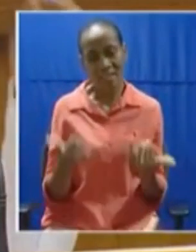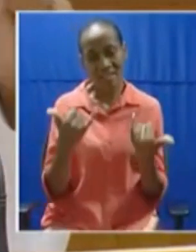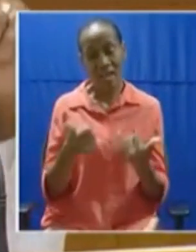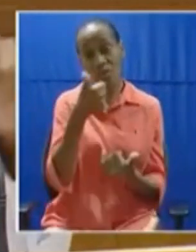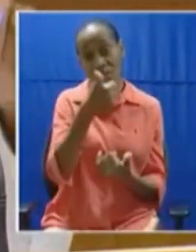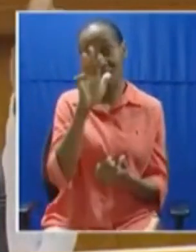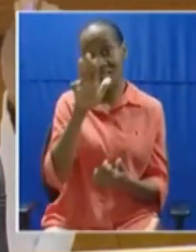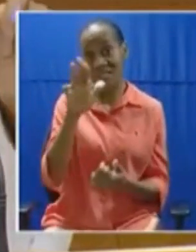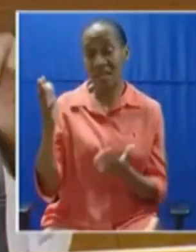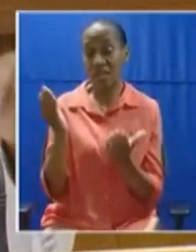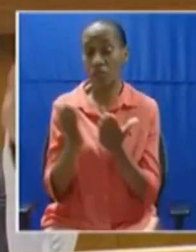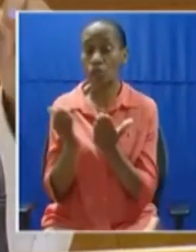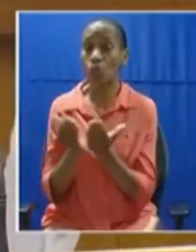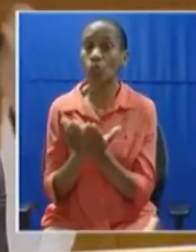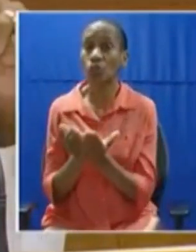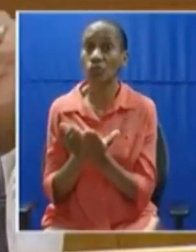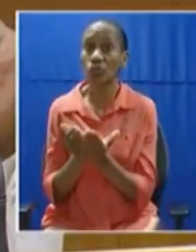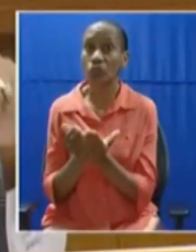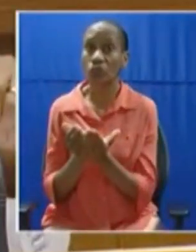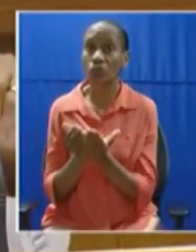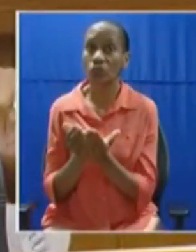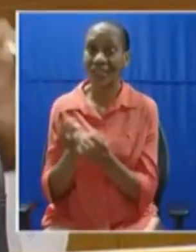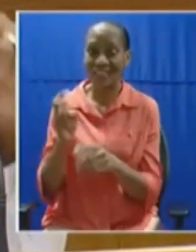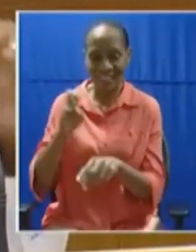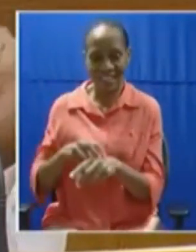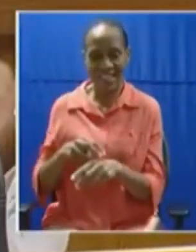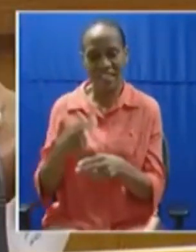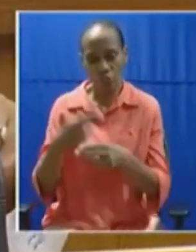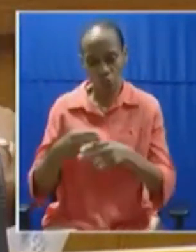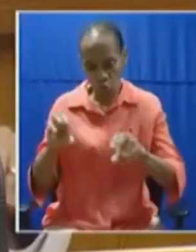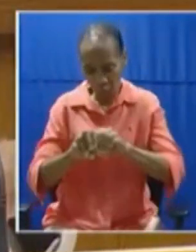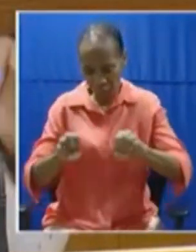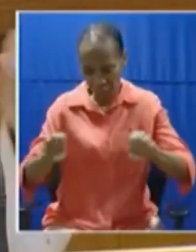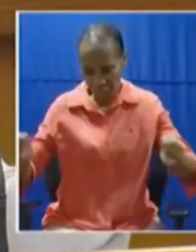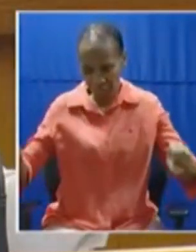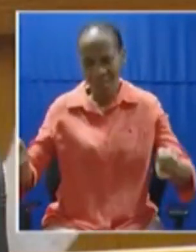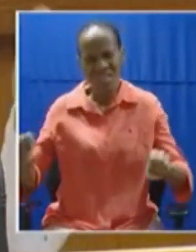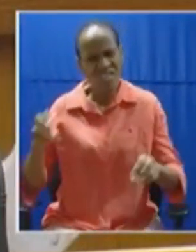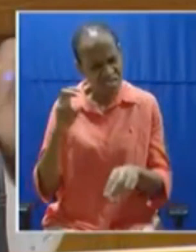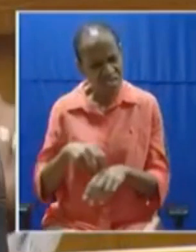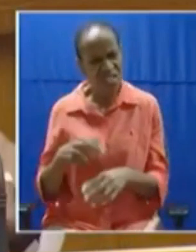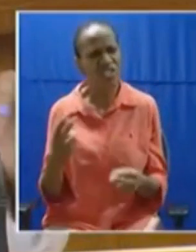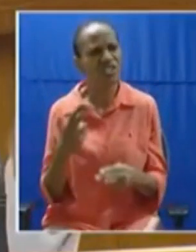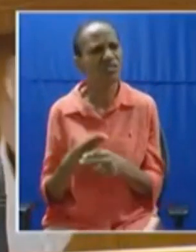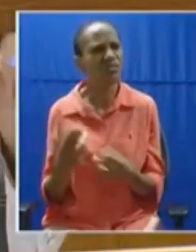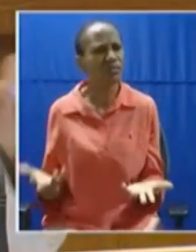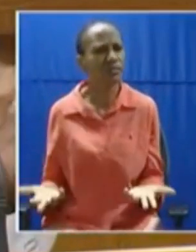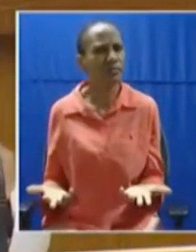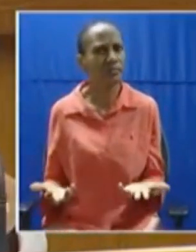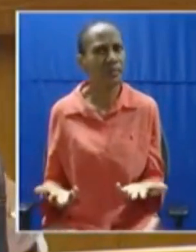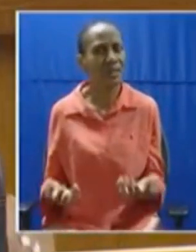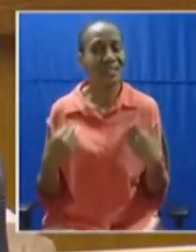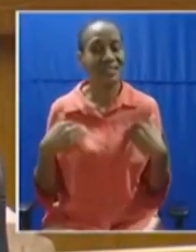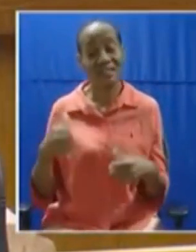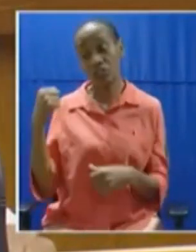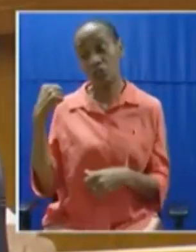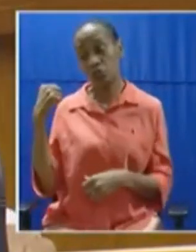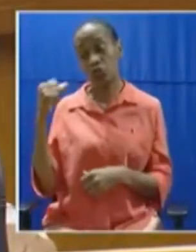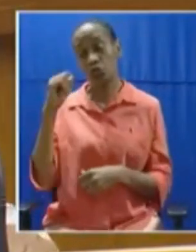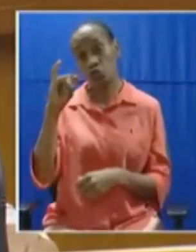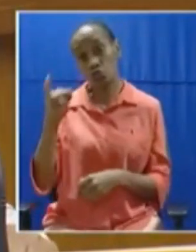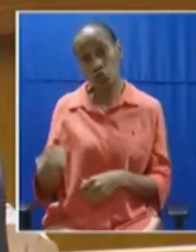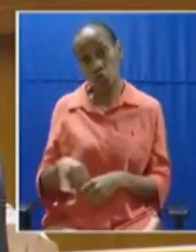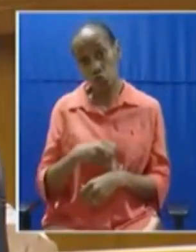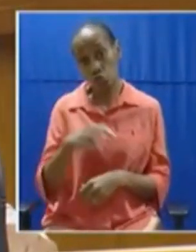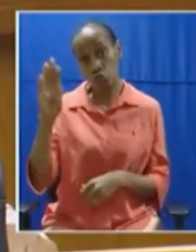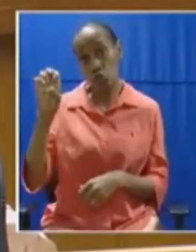were provided with safe and adequate sanitation since the launch of the SAFE initiative in June last year.